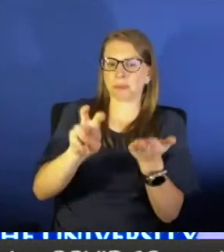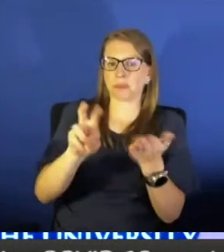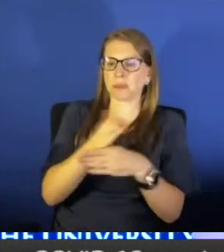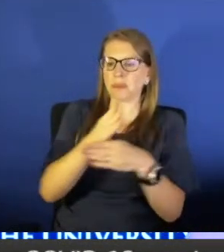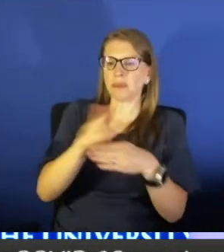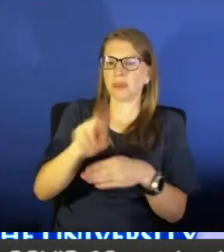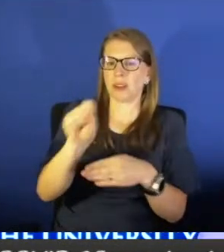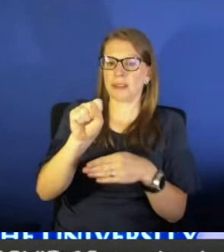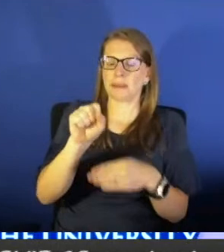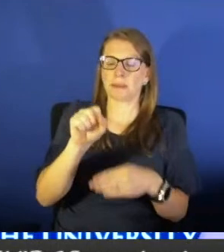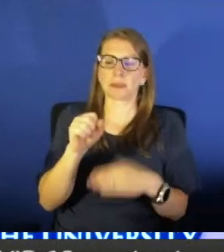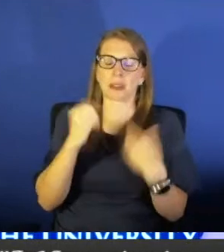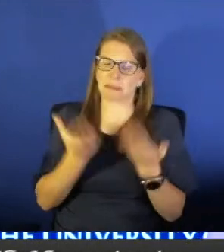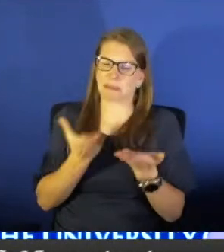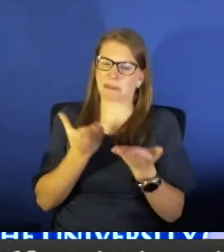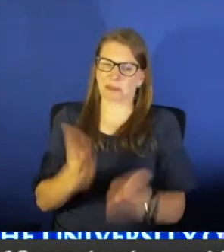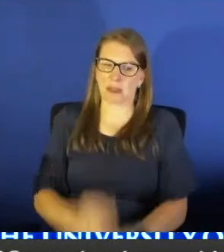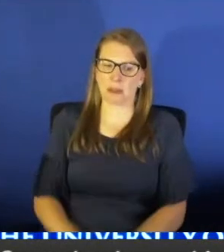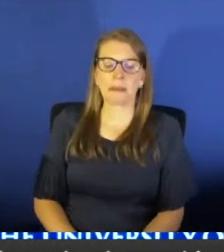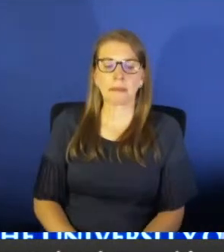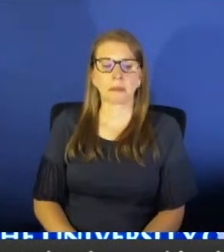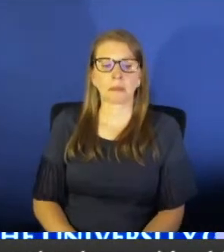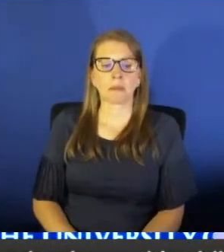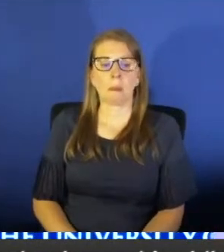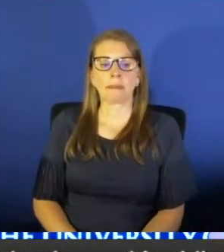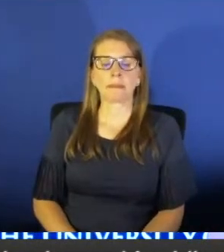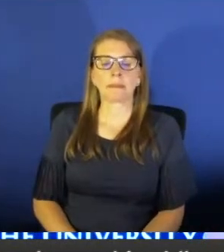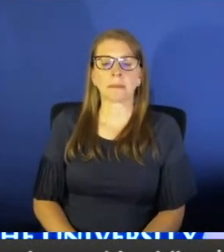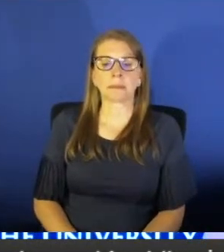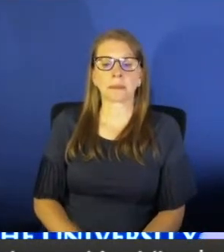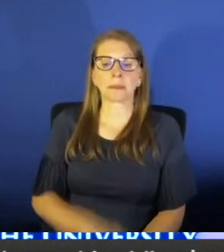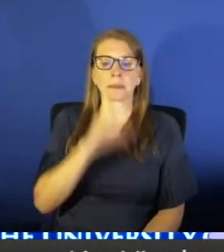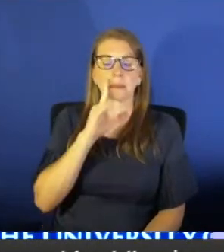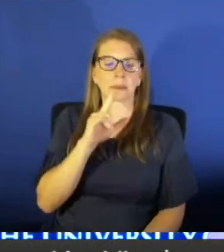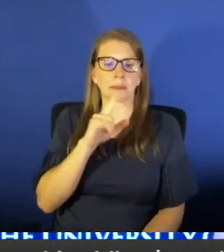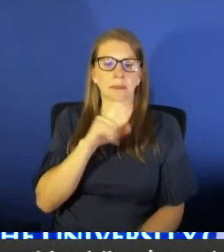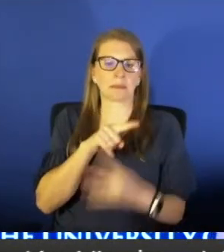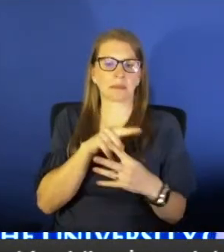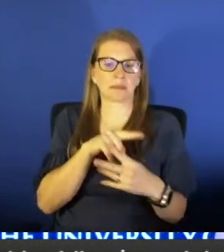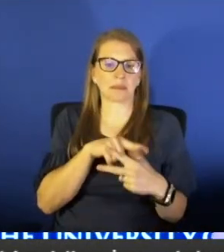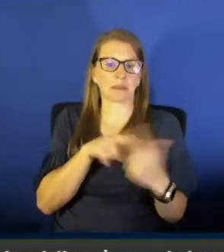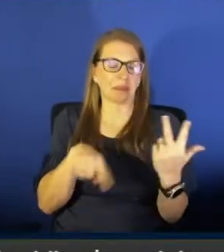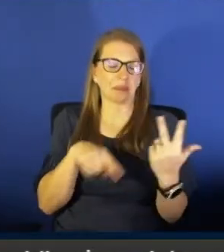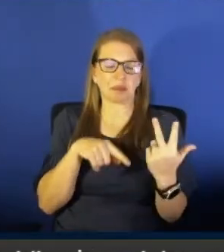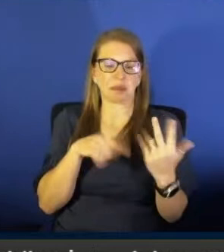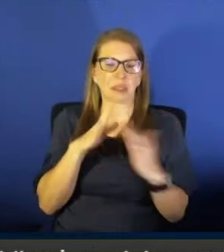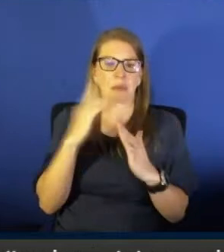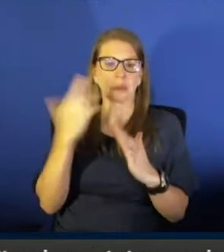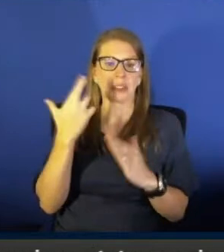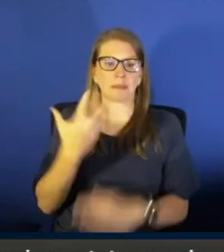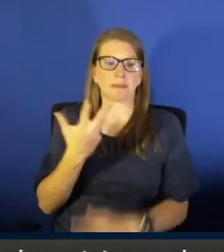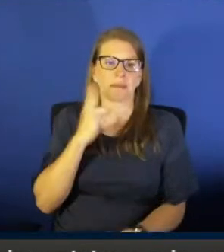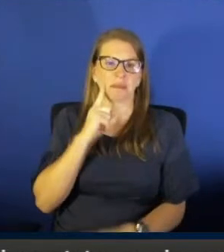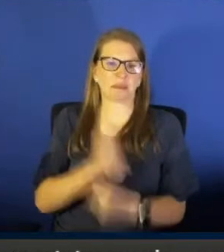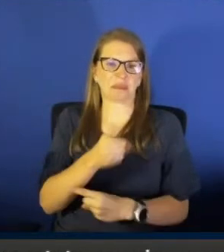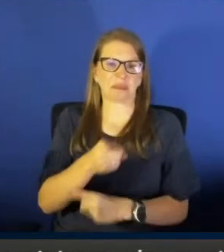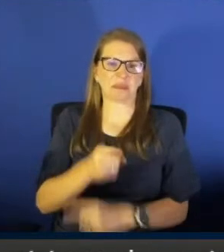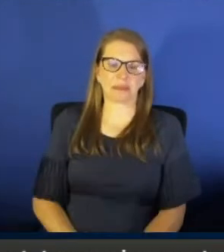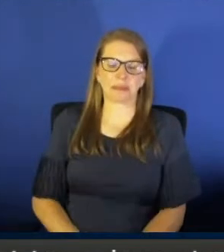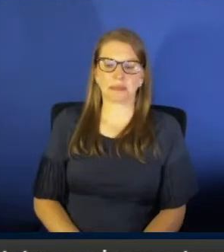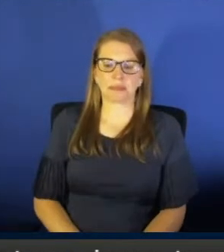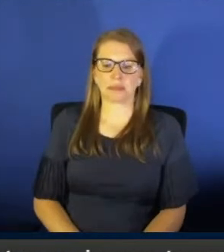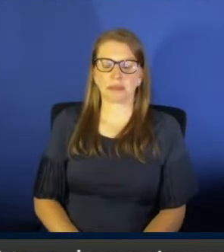or a recommendation, but I think those are really the main reasons, and I don't know if I think that's right. We've said before